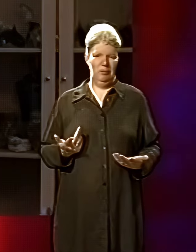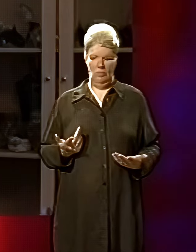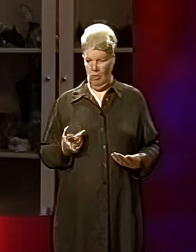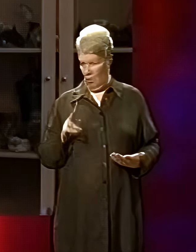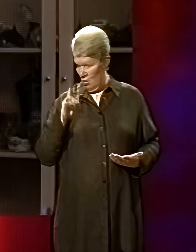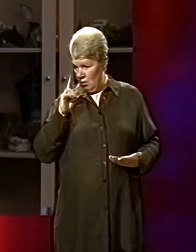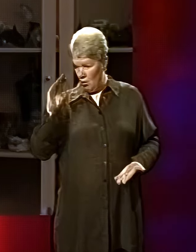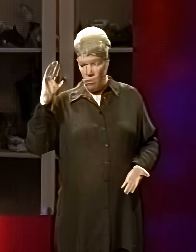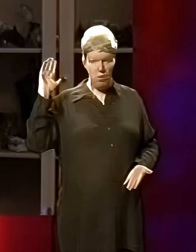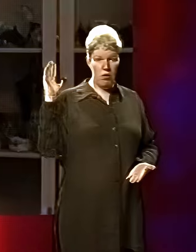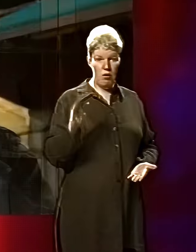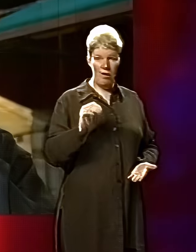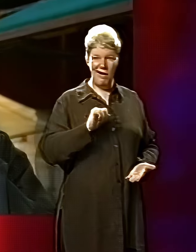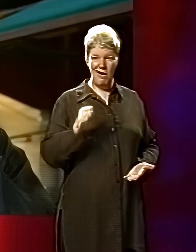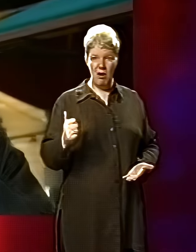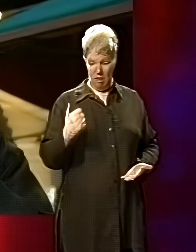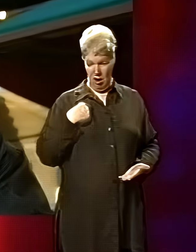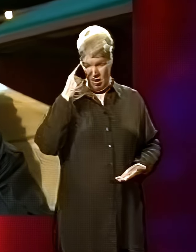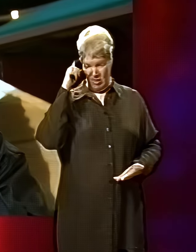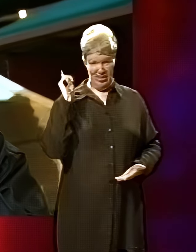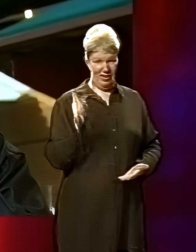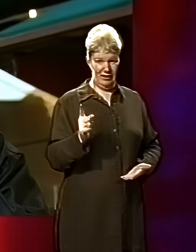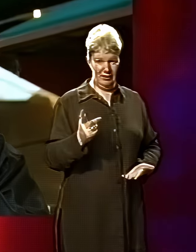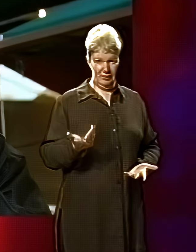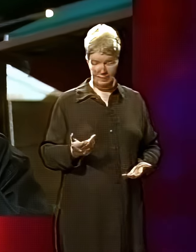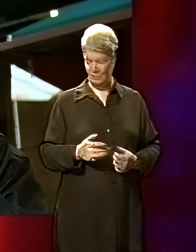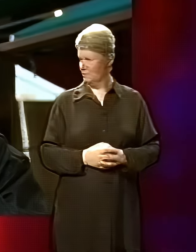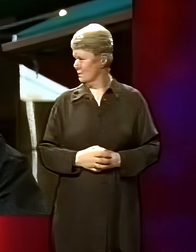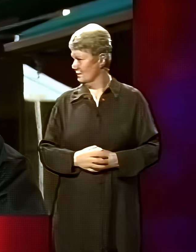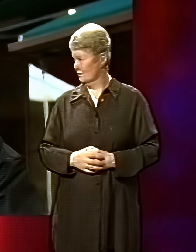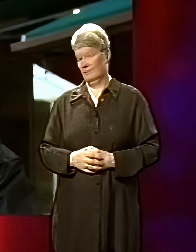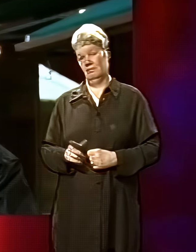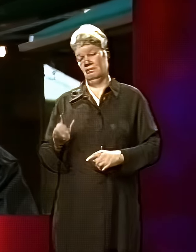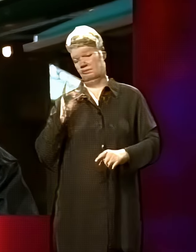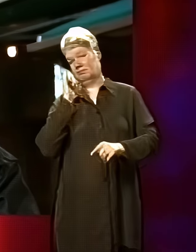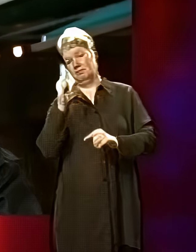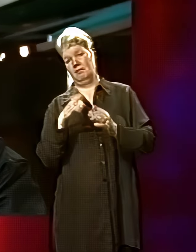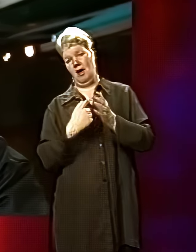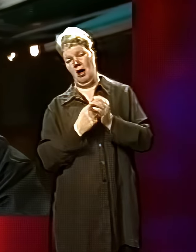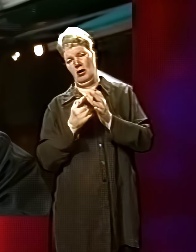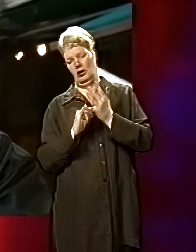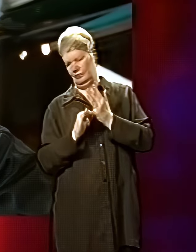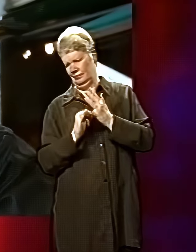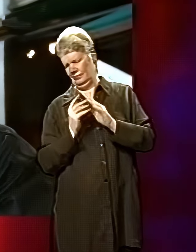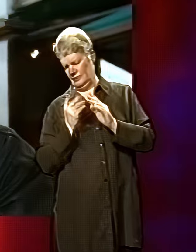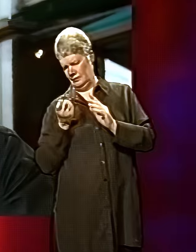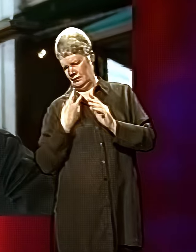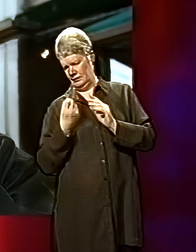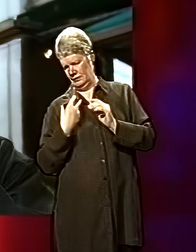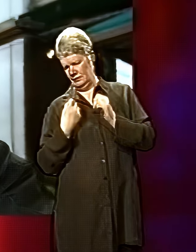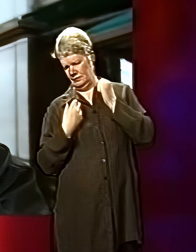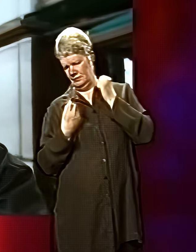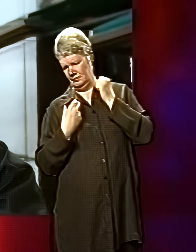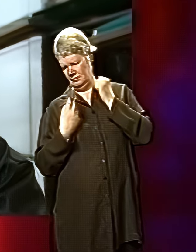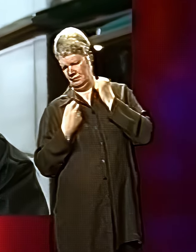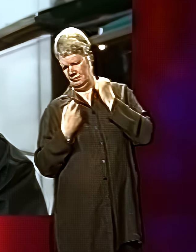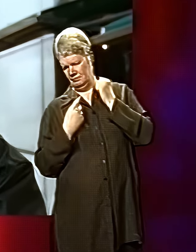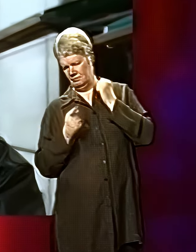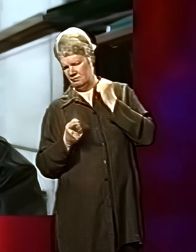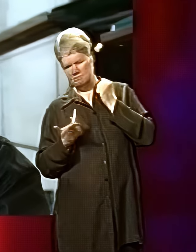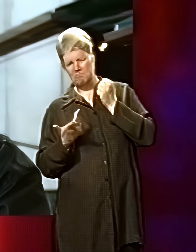soon as I saw it, that was it. Daryl called the Argos ring and reserve line only to be told this item is out of stock